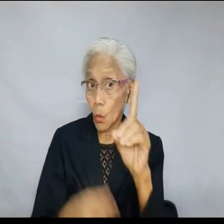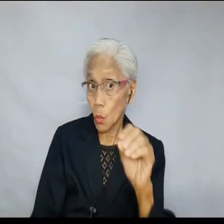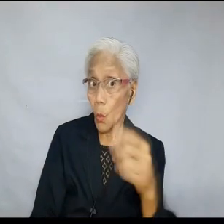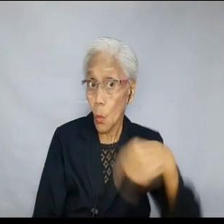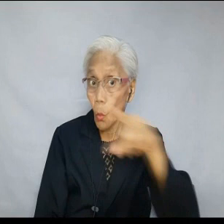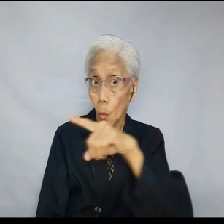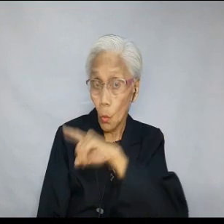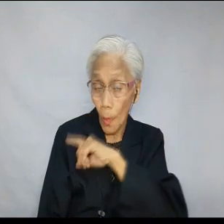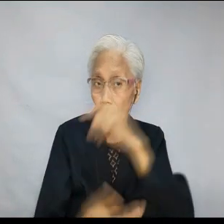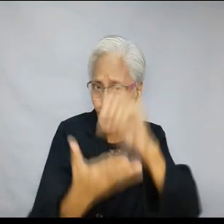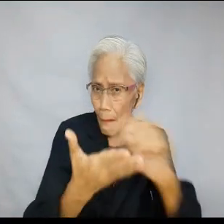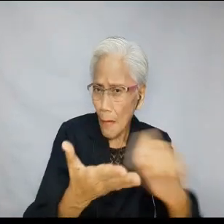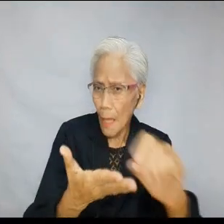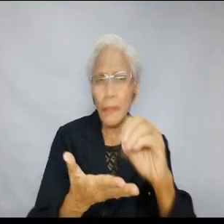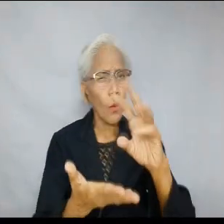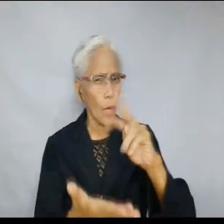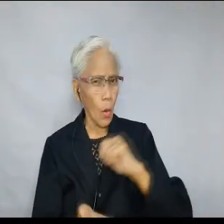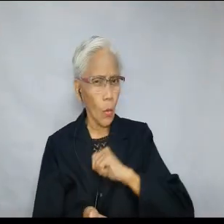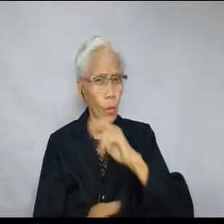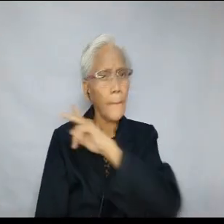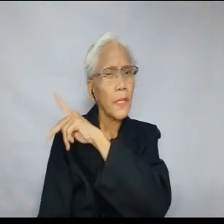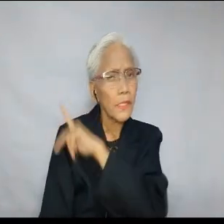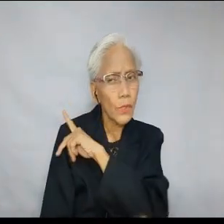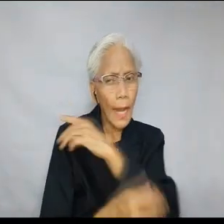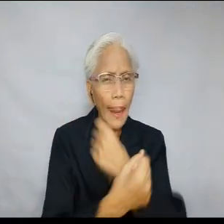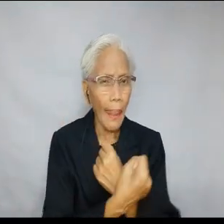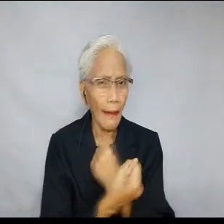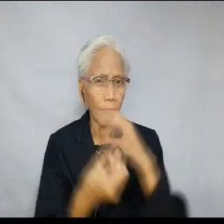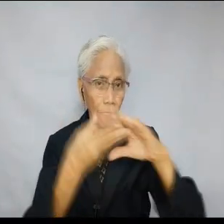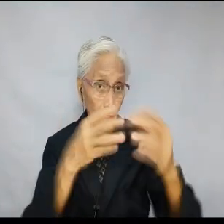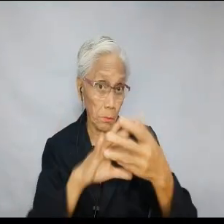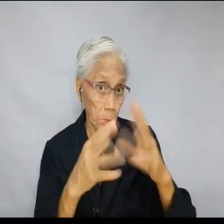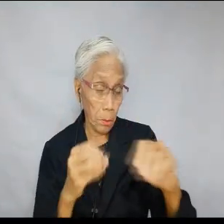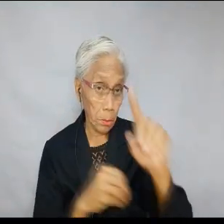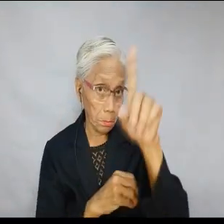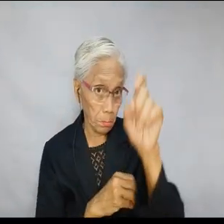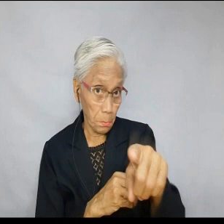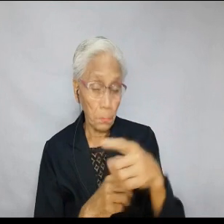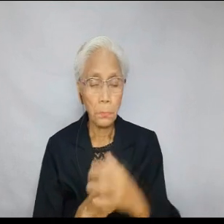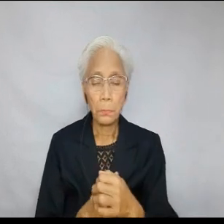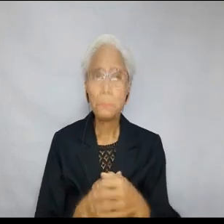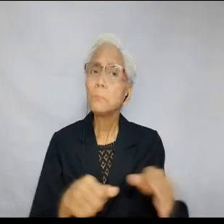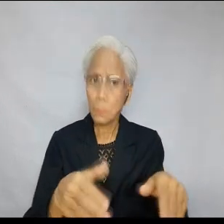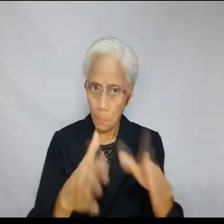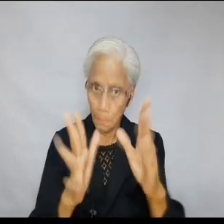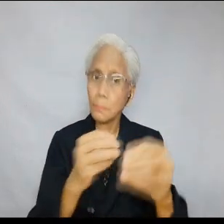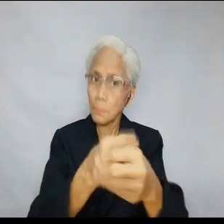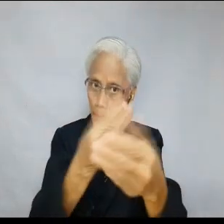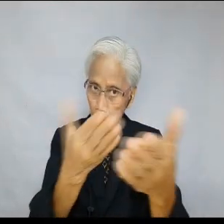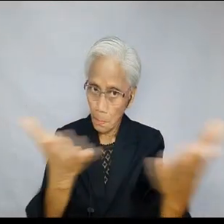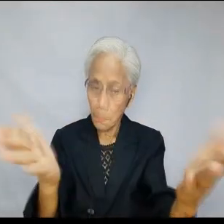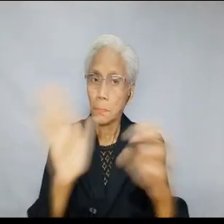we write our own personal love story? Let me give